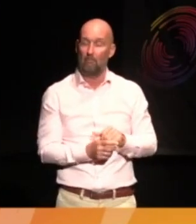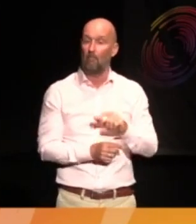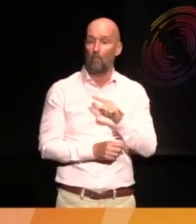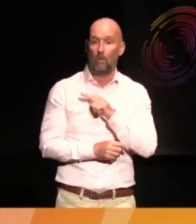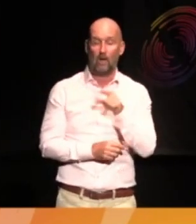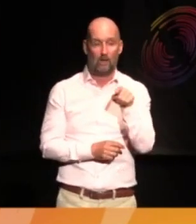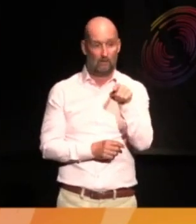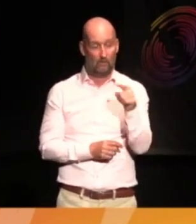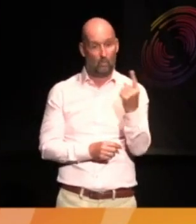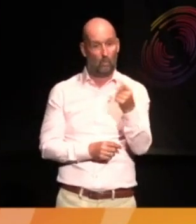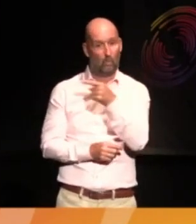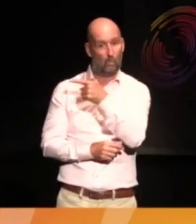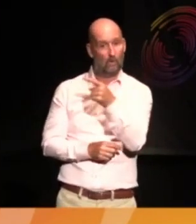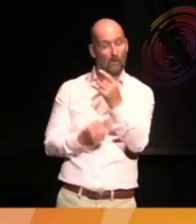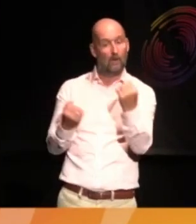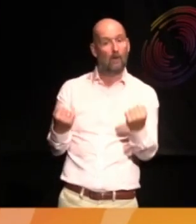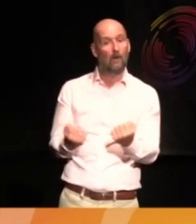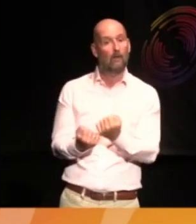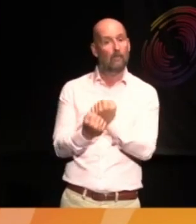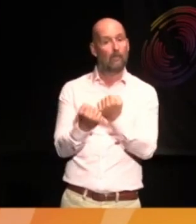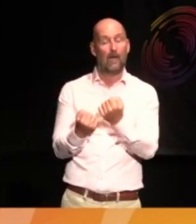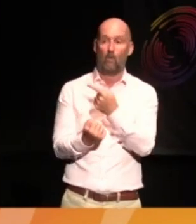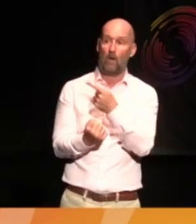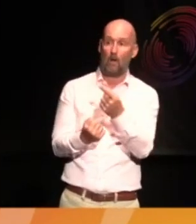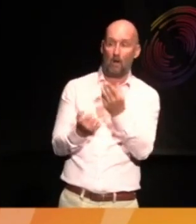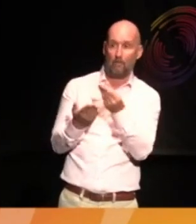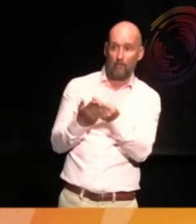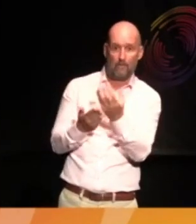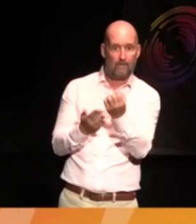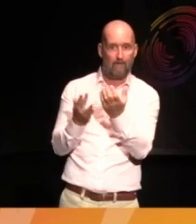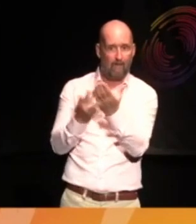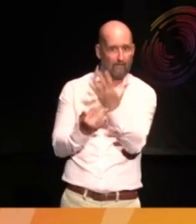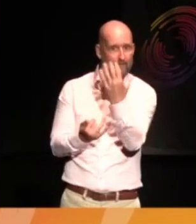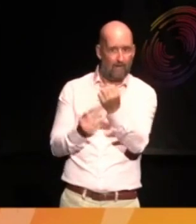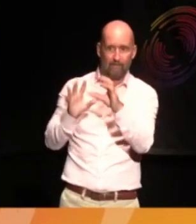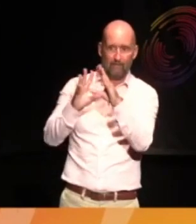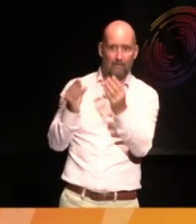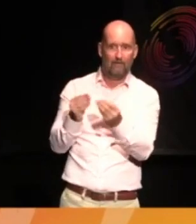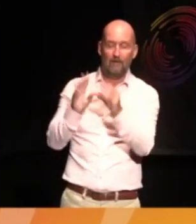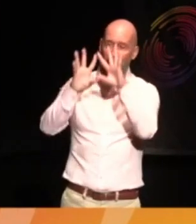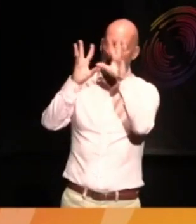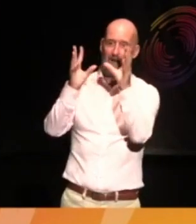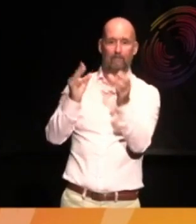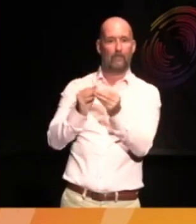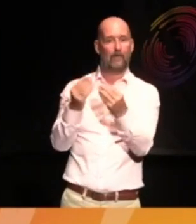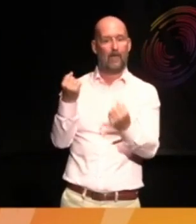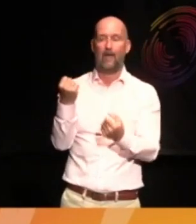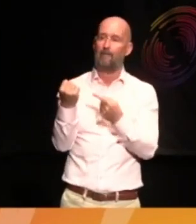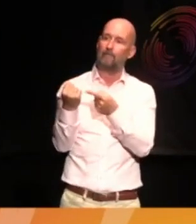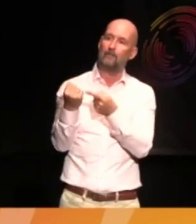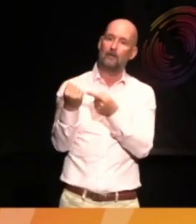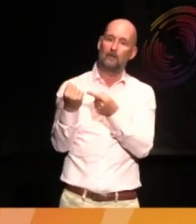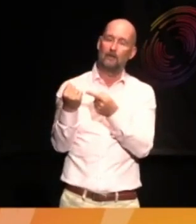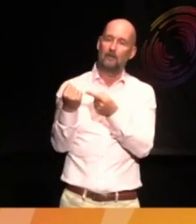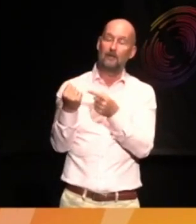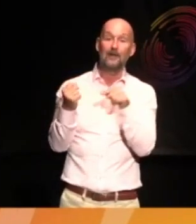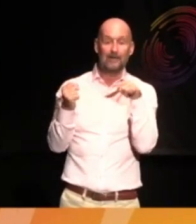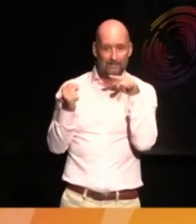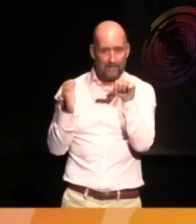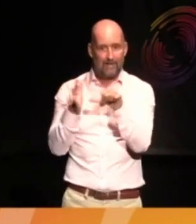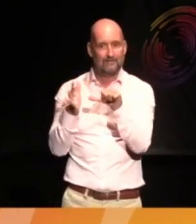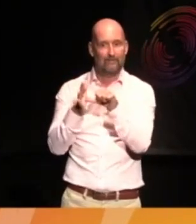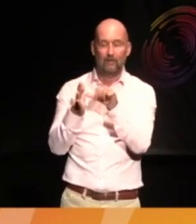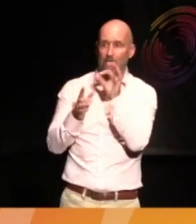with the power that have the access, that have the money, that have everything essentially, that are the most difficult to be able